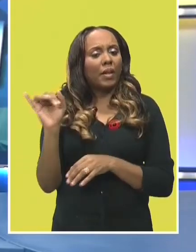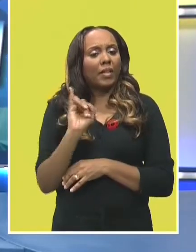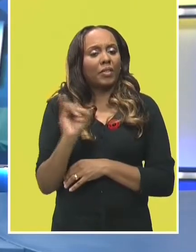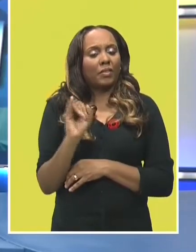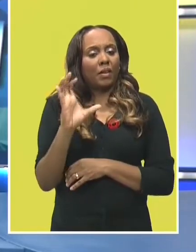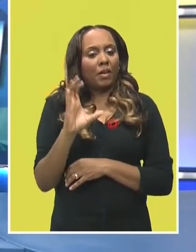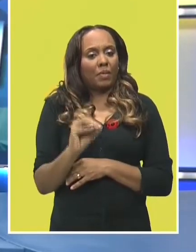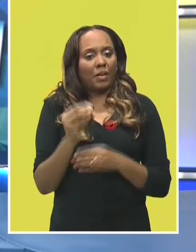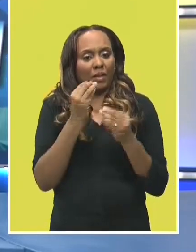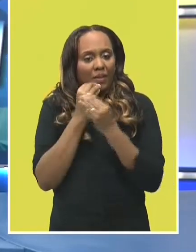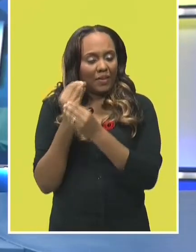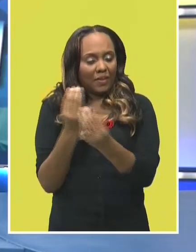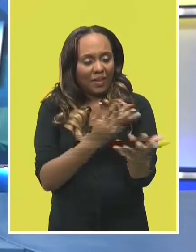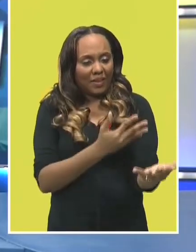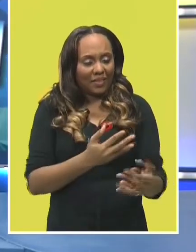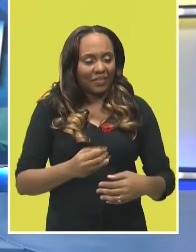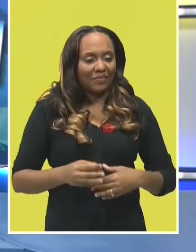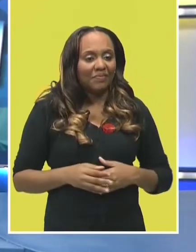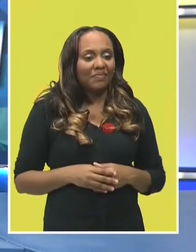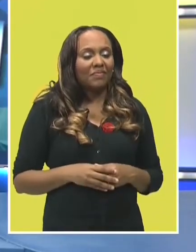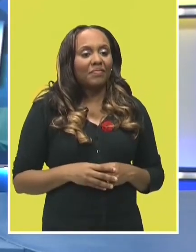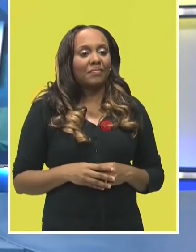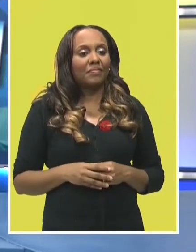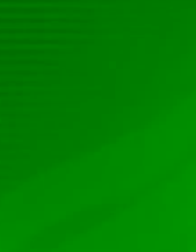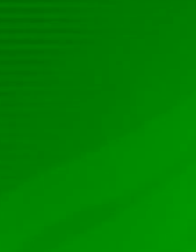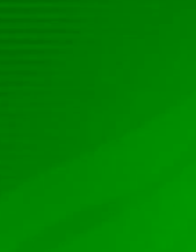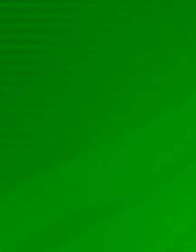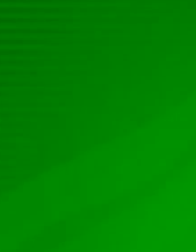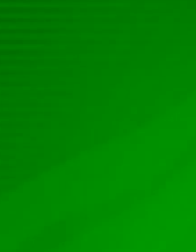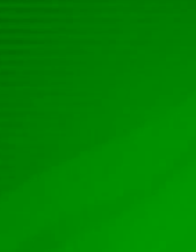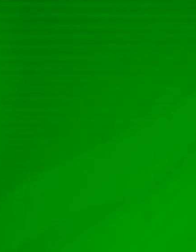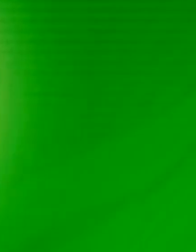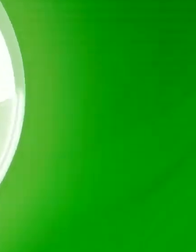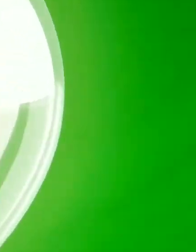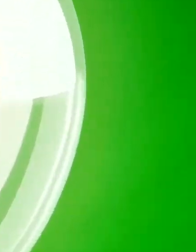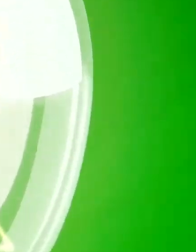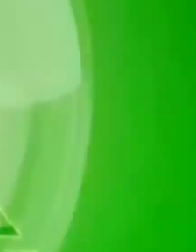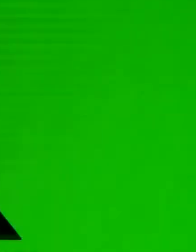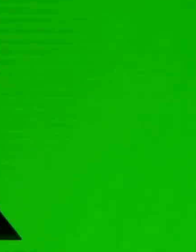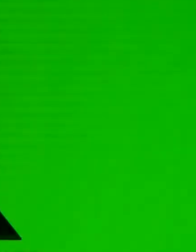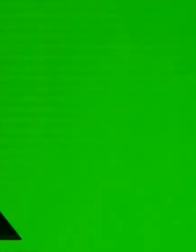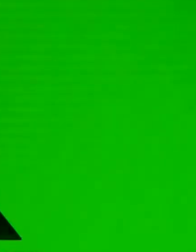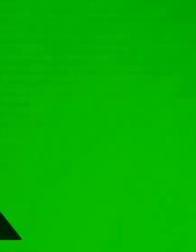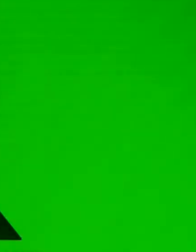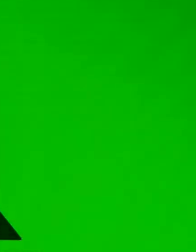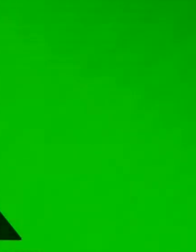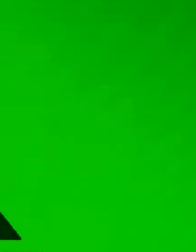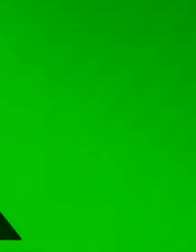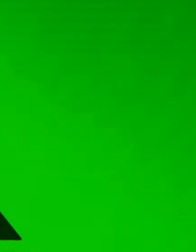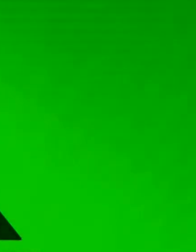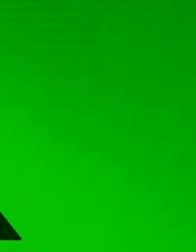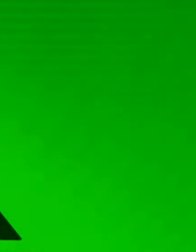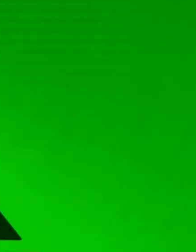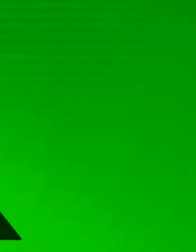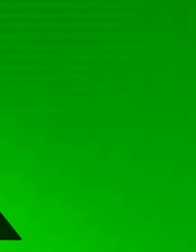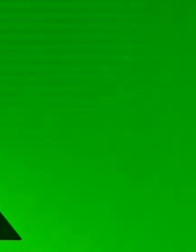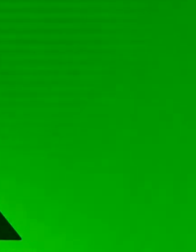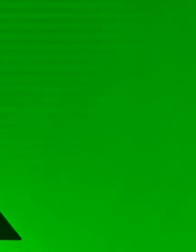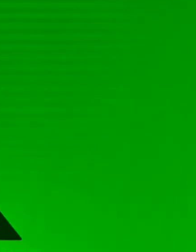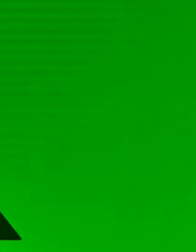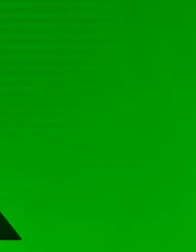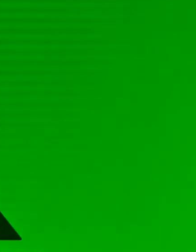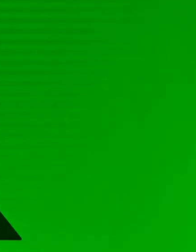Here's a tip from Cooperators General Insurance. This tip of the day is brought to you by Cooperators General Insurance Company